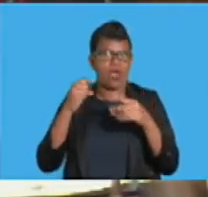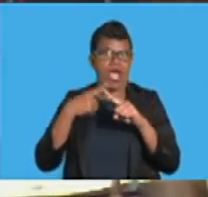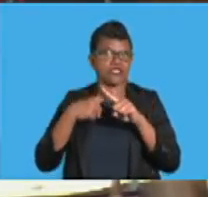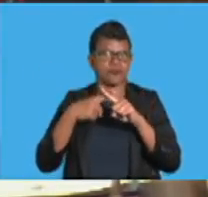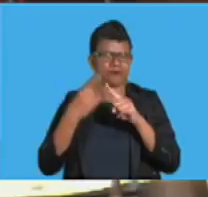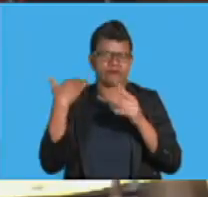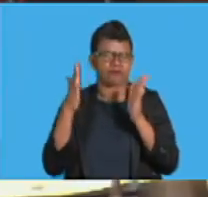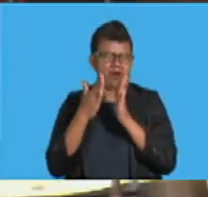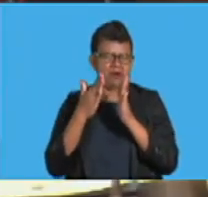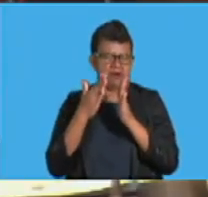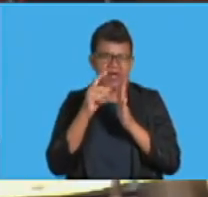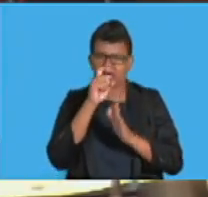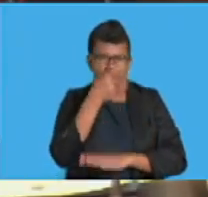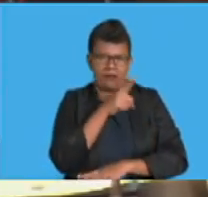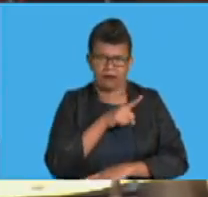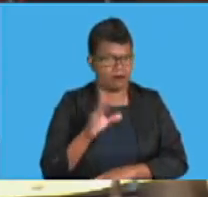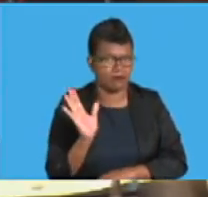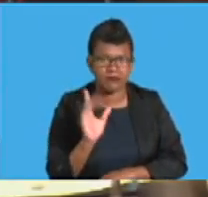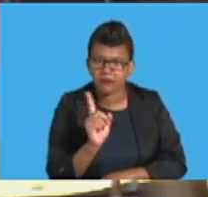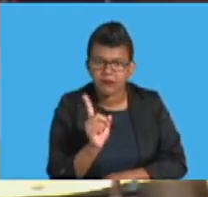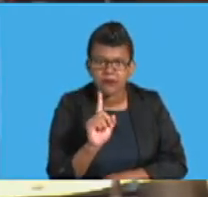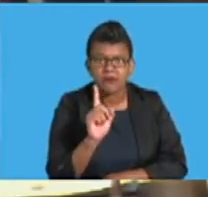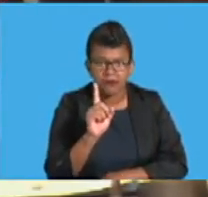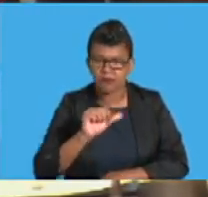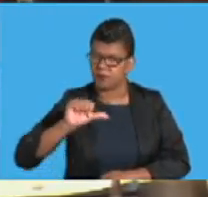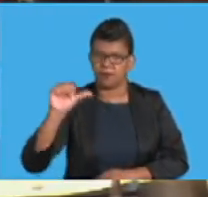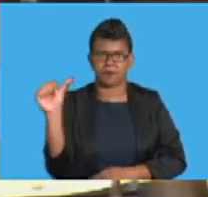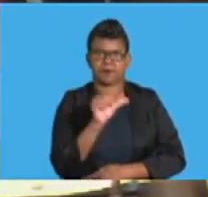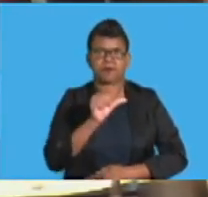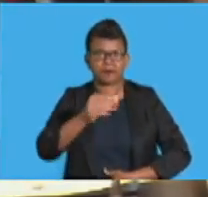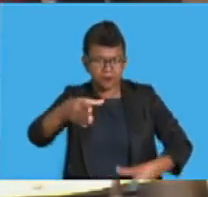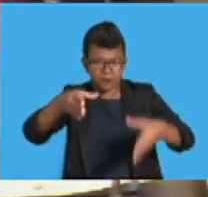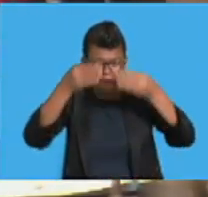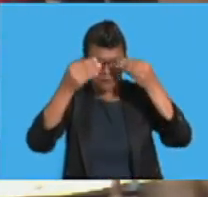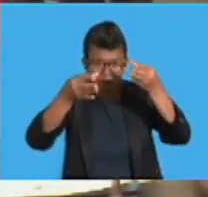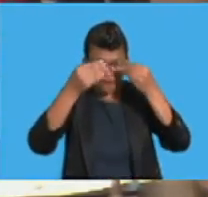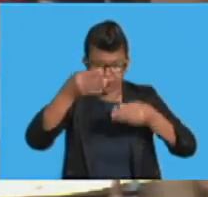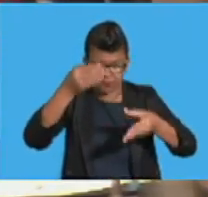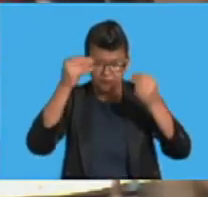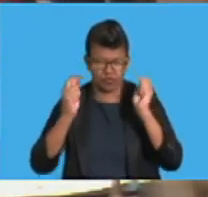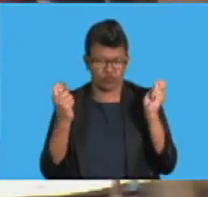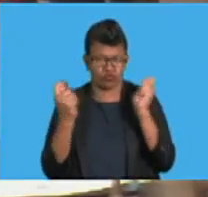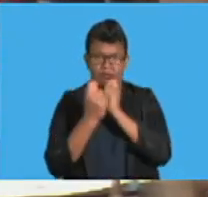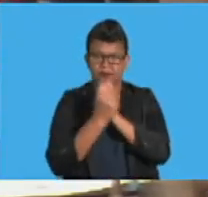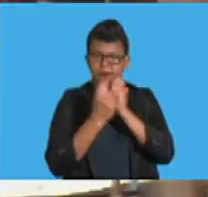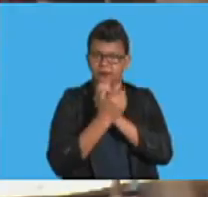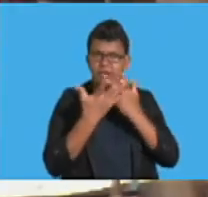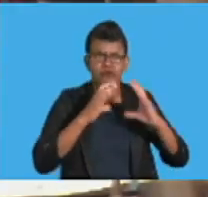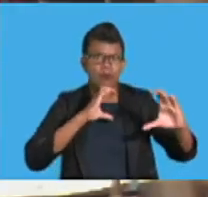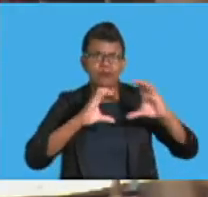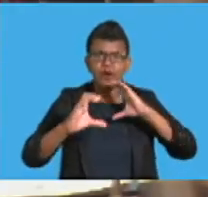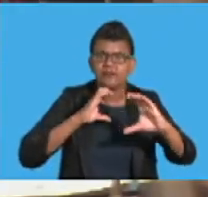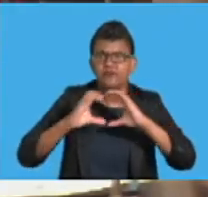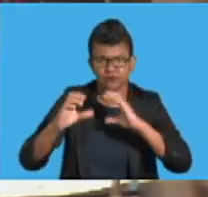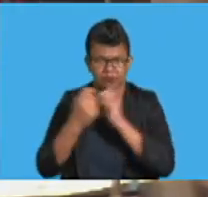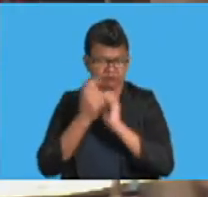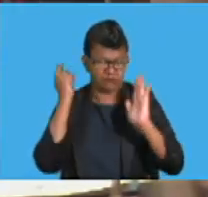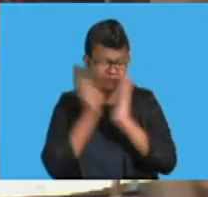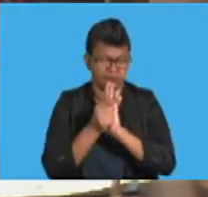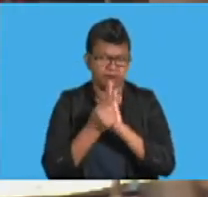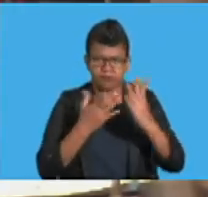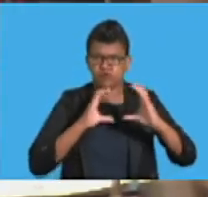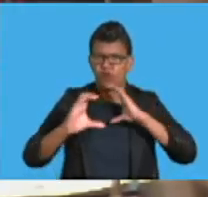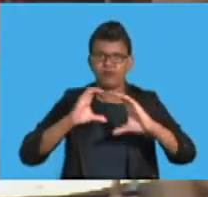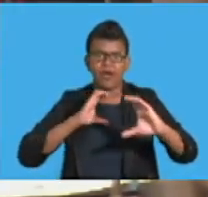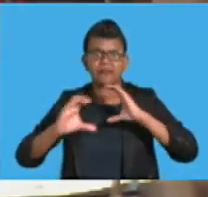of technological advancements and centers of learning. The changes in modes of communication, internet and online feeds all allow us to keep pace